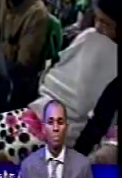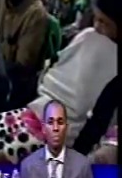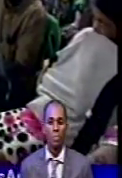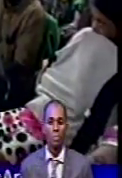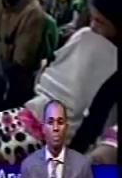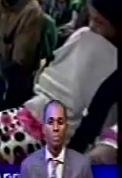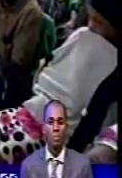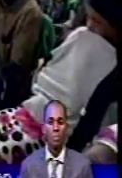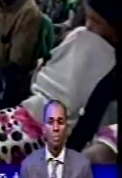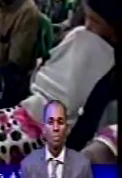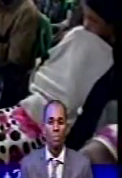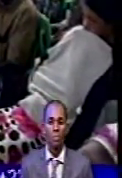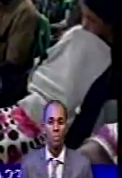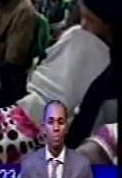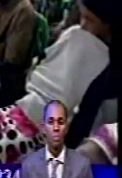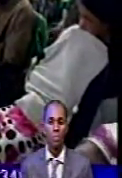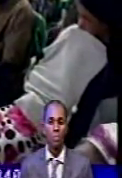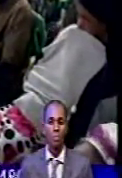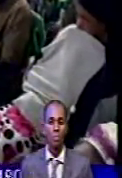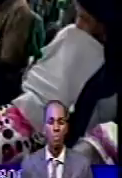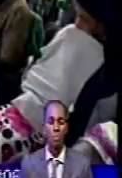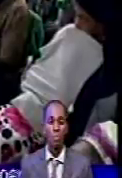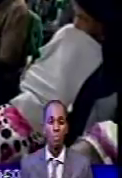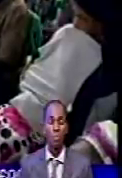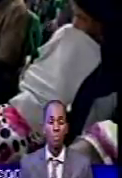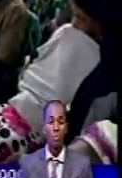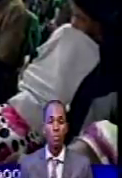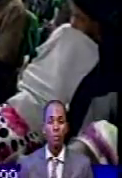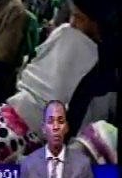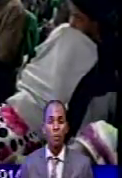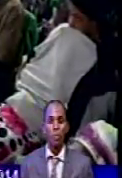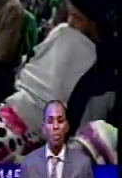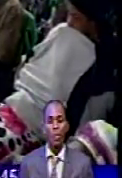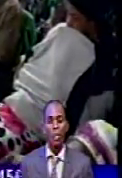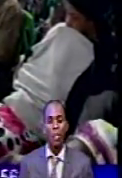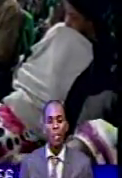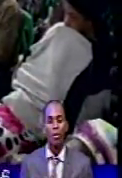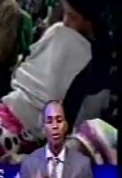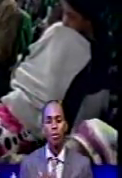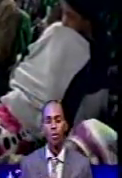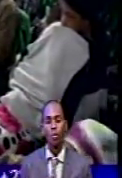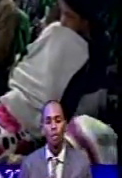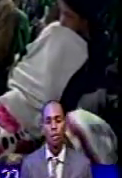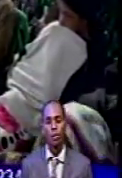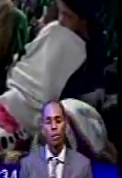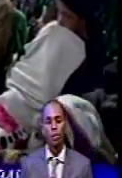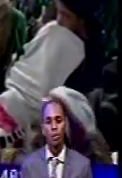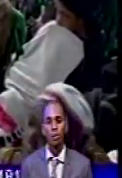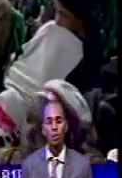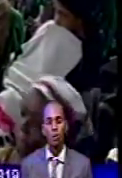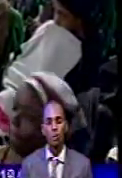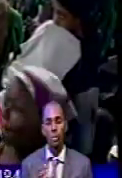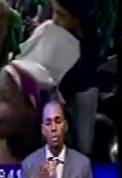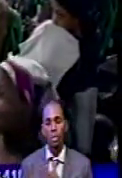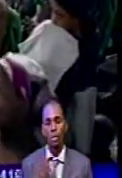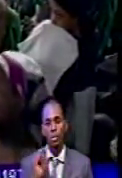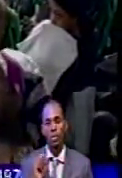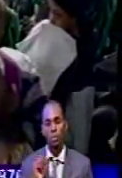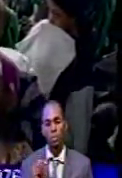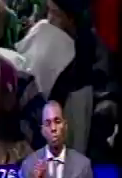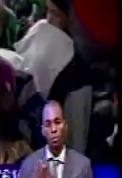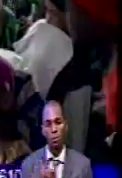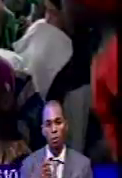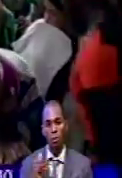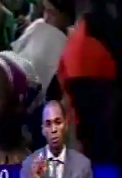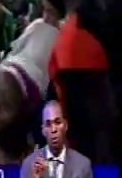was one of the key prayers, and to the glory of God, on Saturday, he was